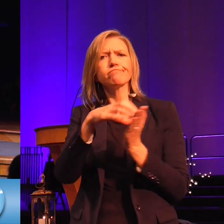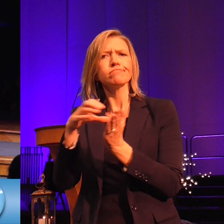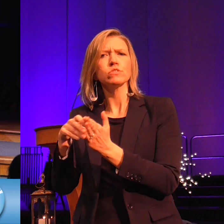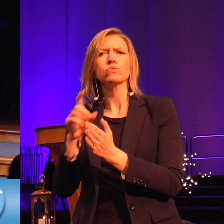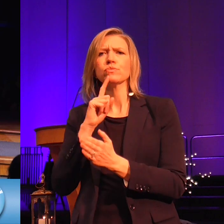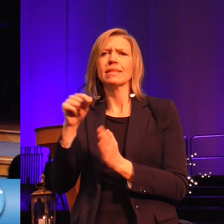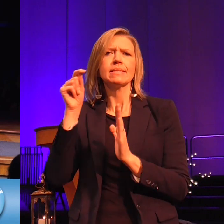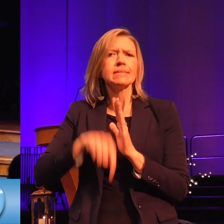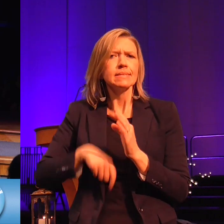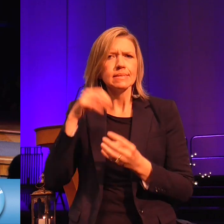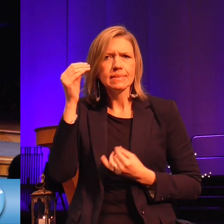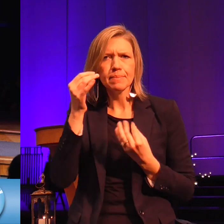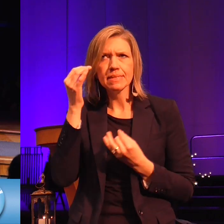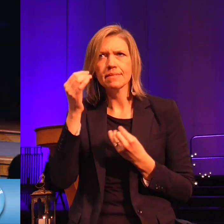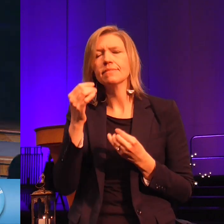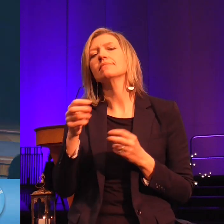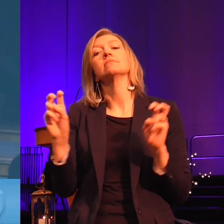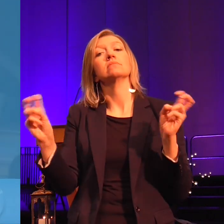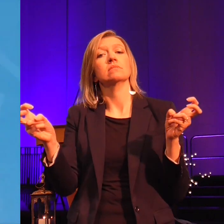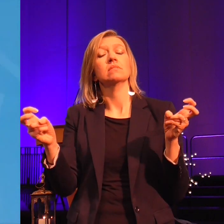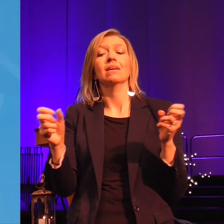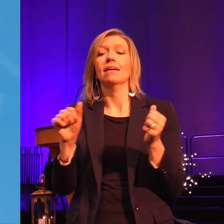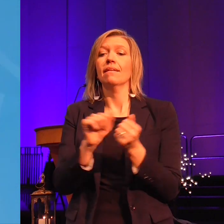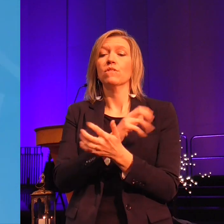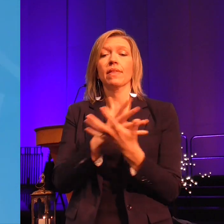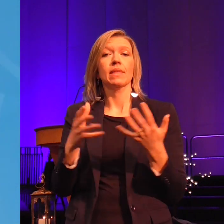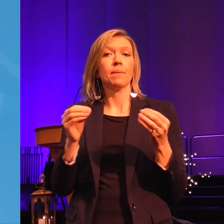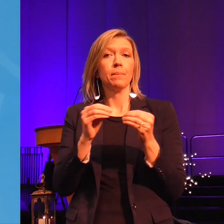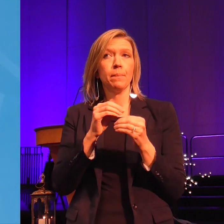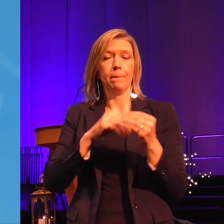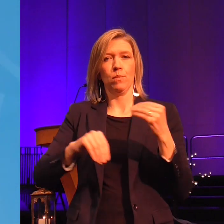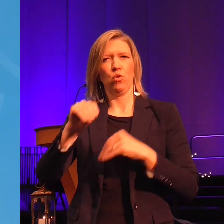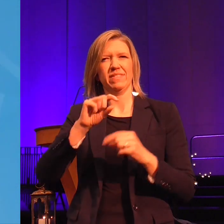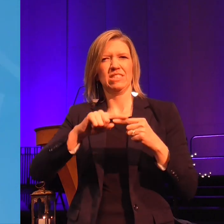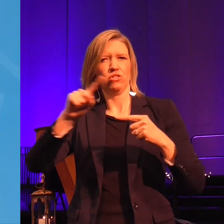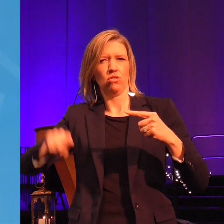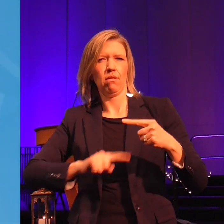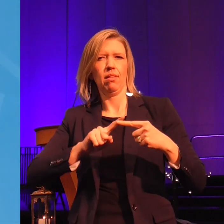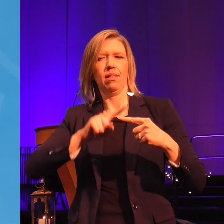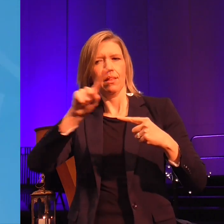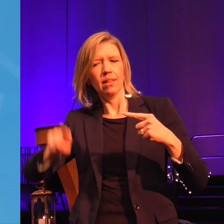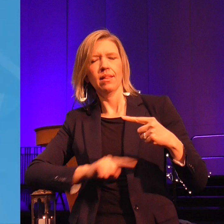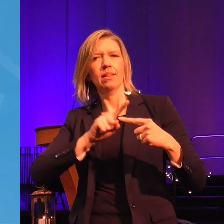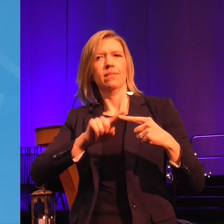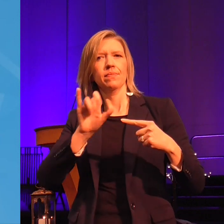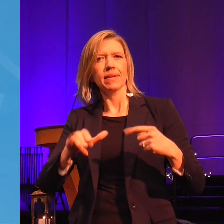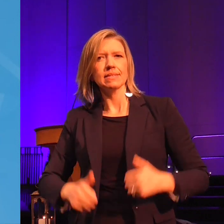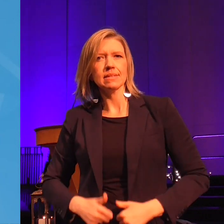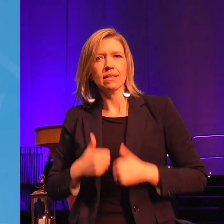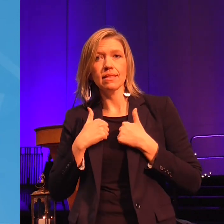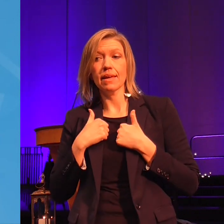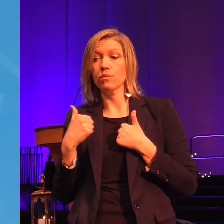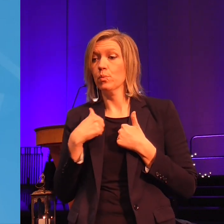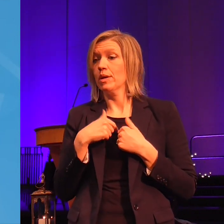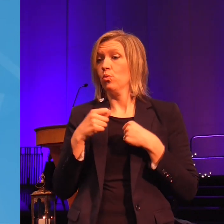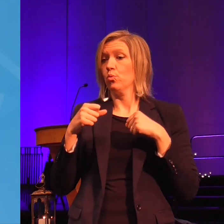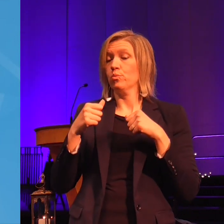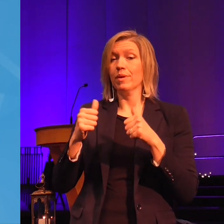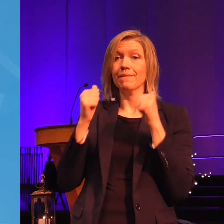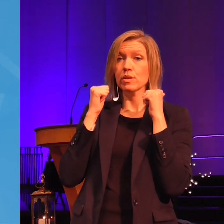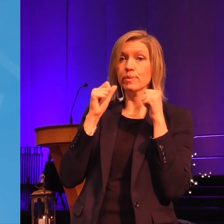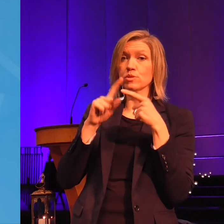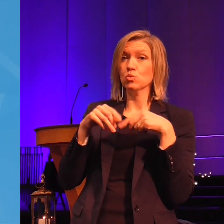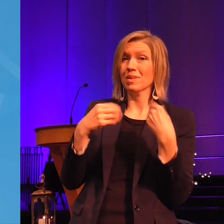contemplative, says to us, everything moves in circles. This is the way of life. And what we refuse to give, we refuse to